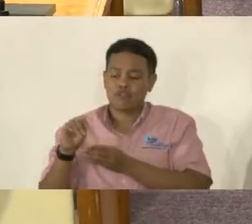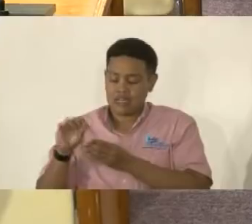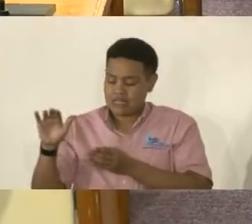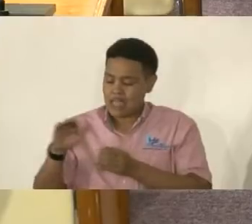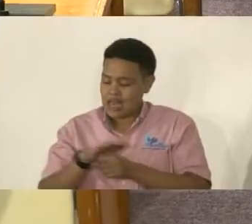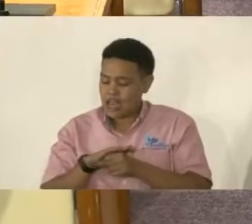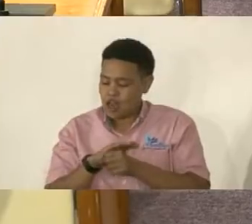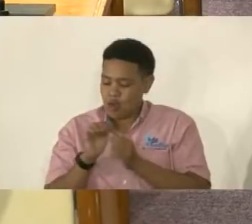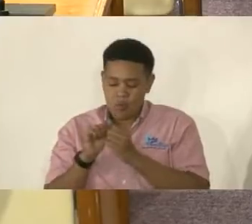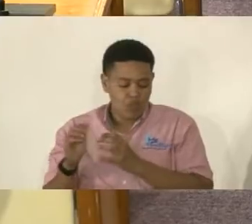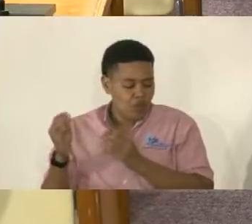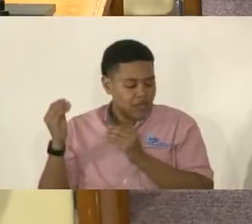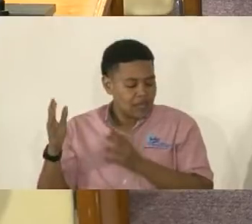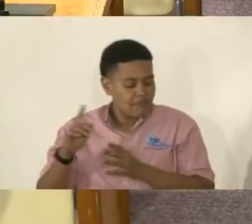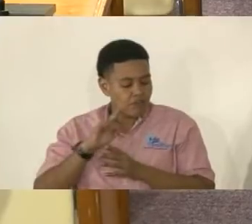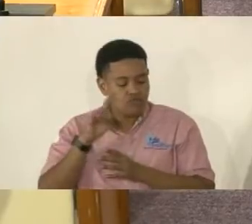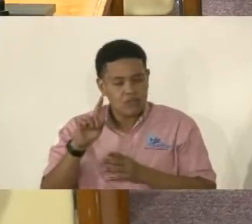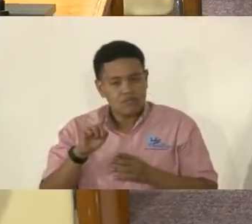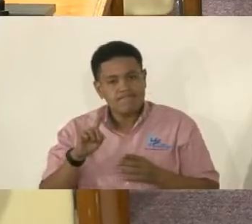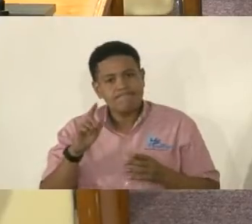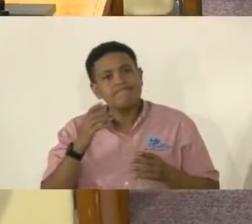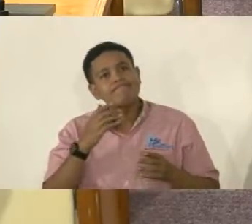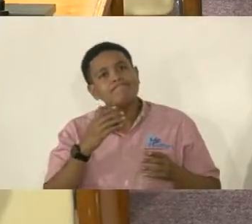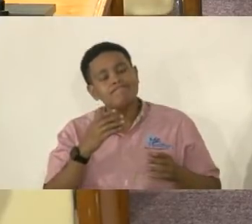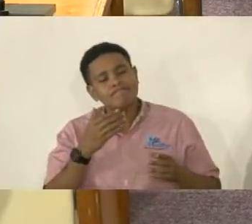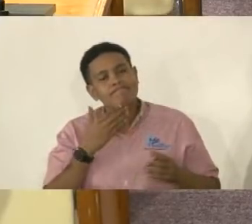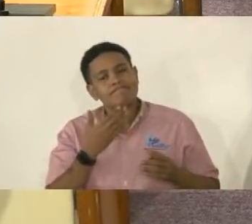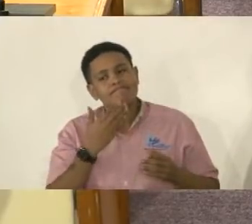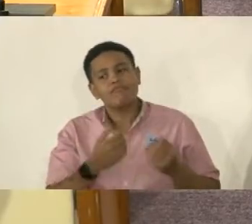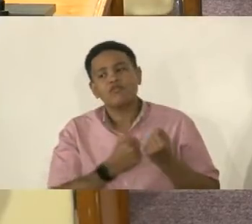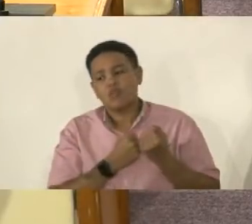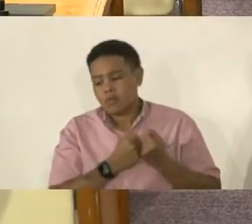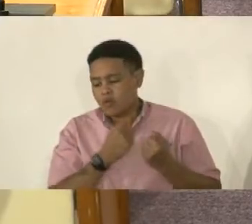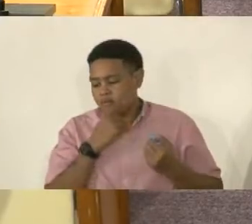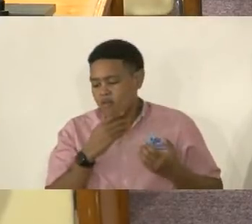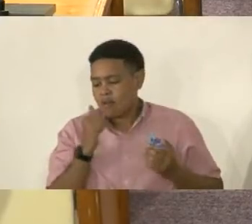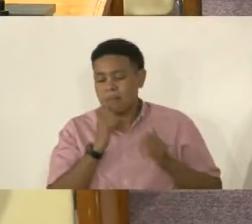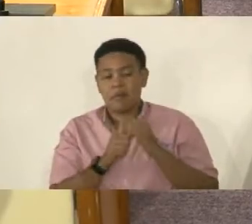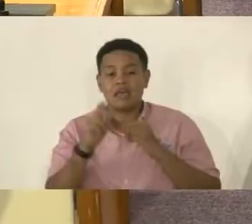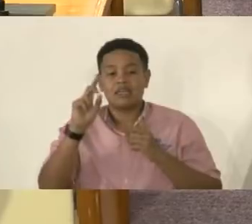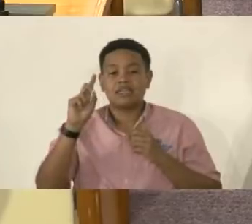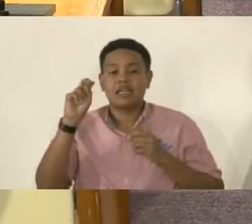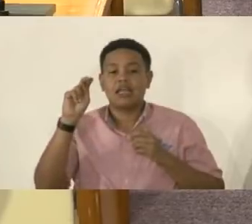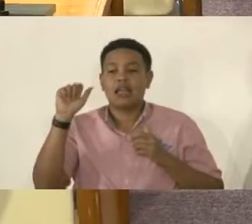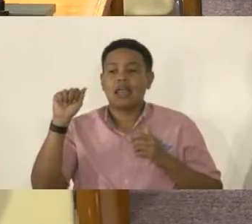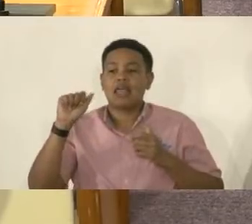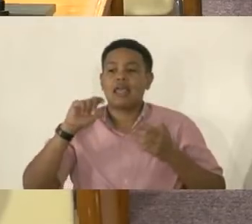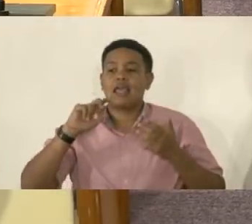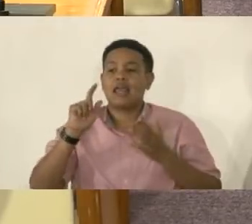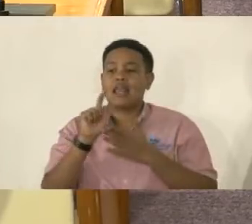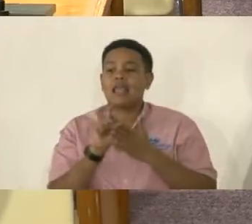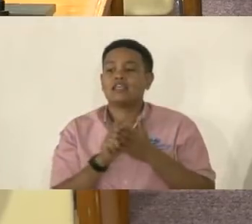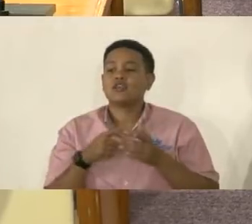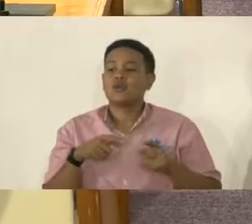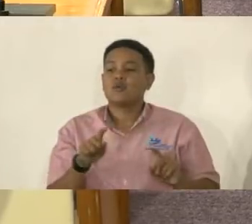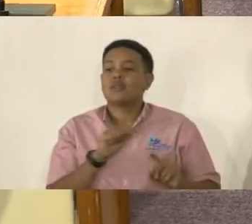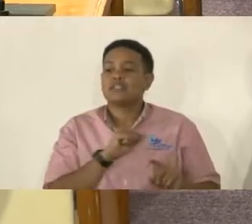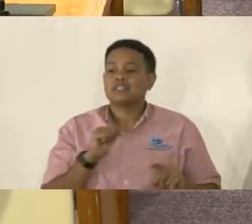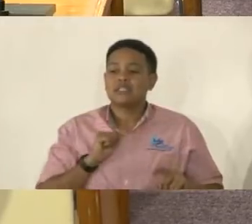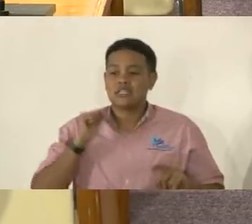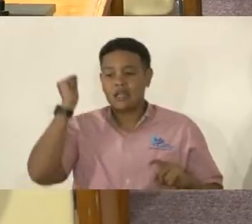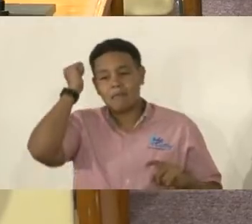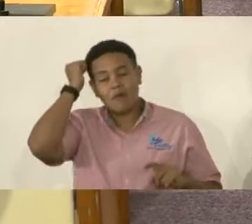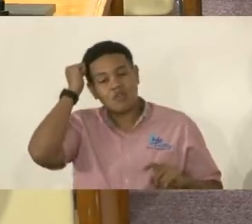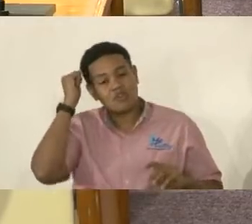without giving initial credit. The credit for passing the DNA legislation while Senator Bunting was minister